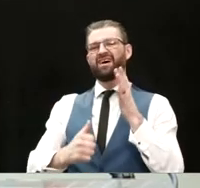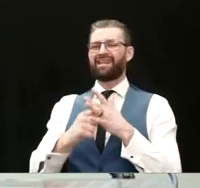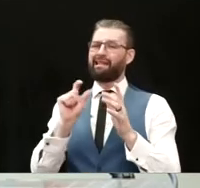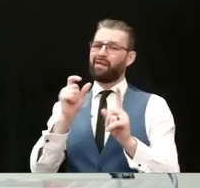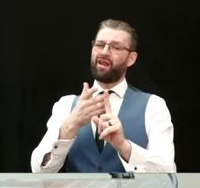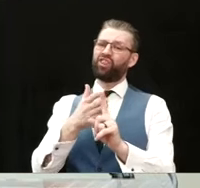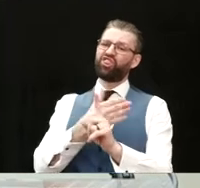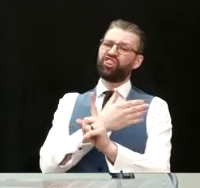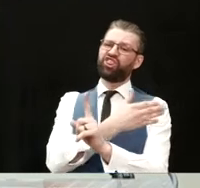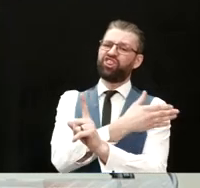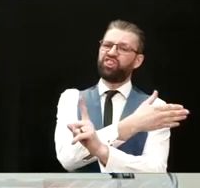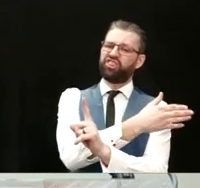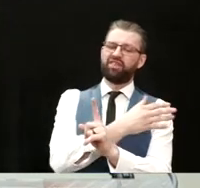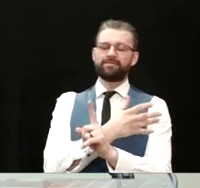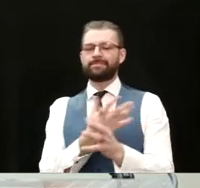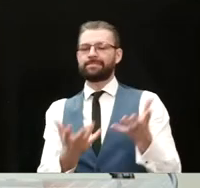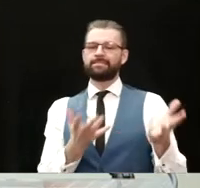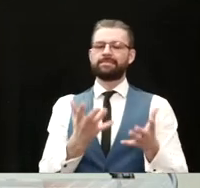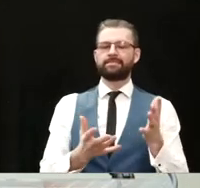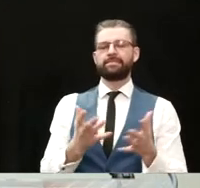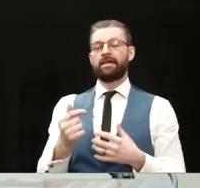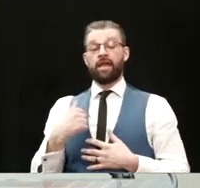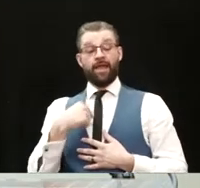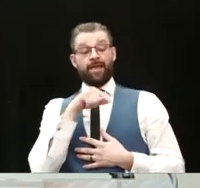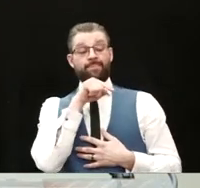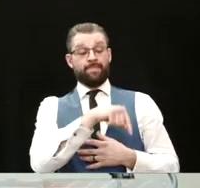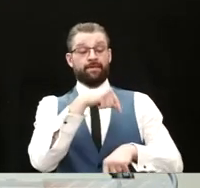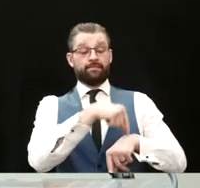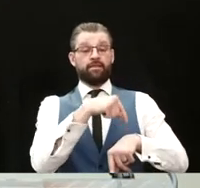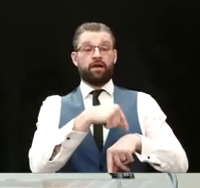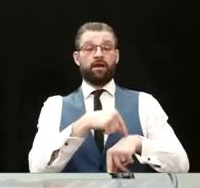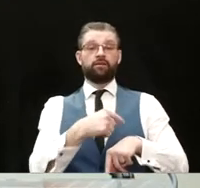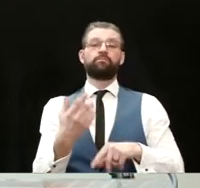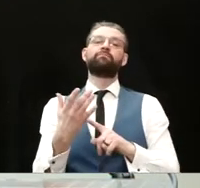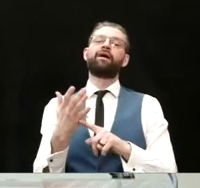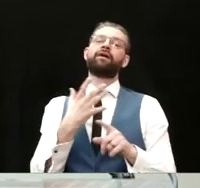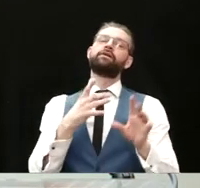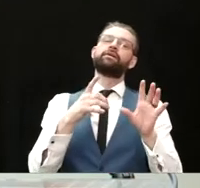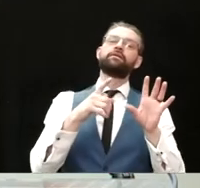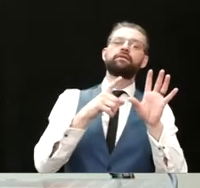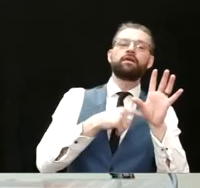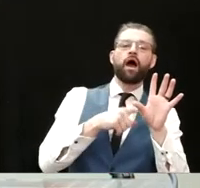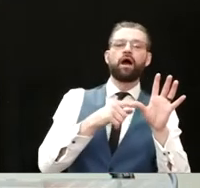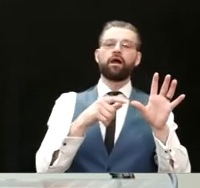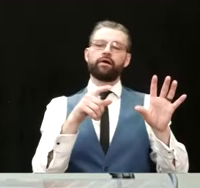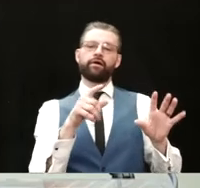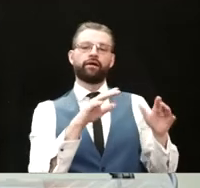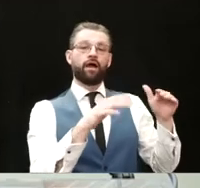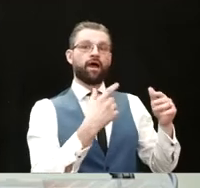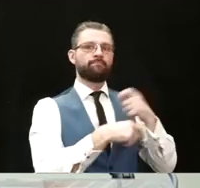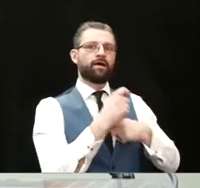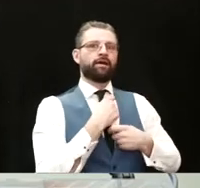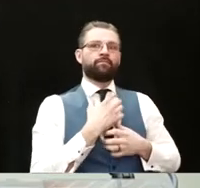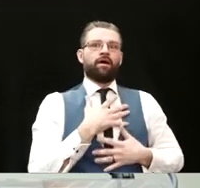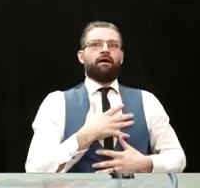way. And it was here, during my formative years, that I developed a passion